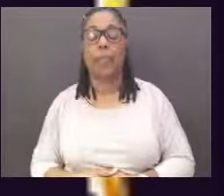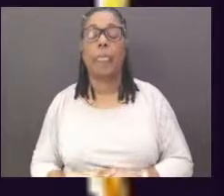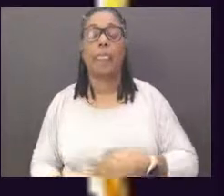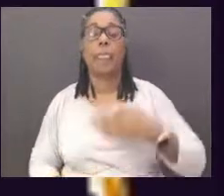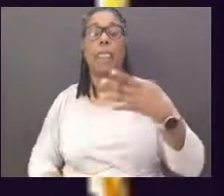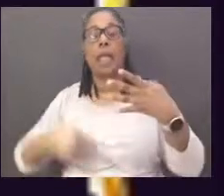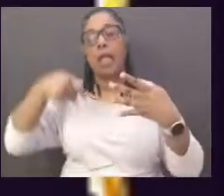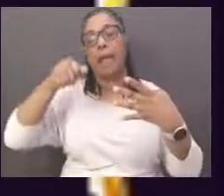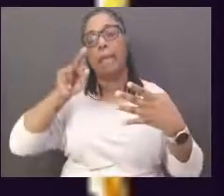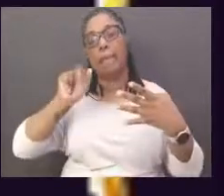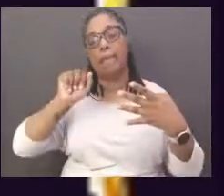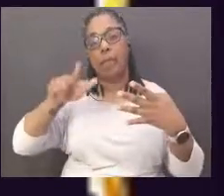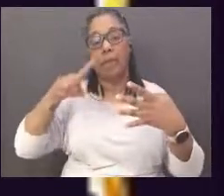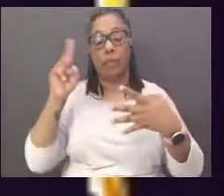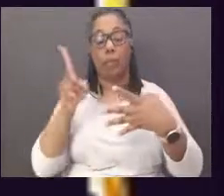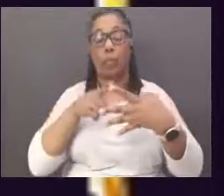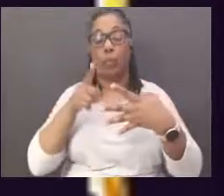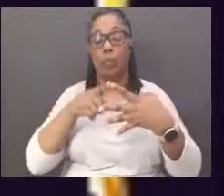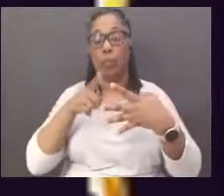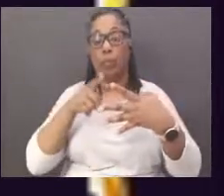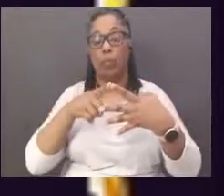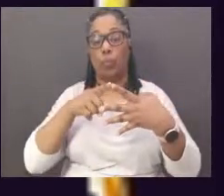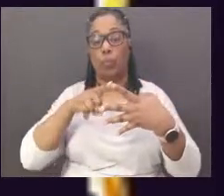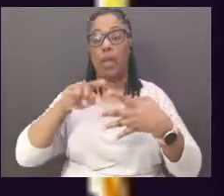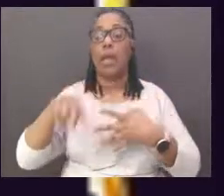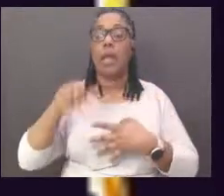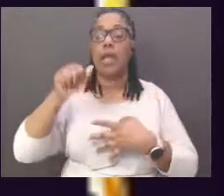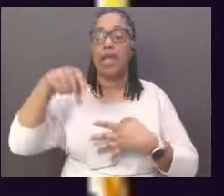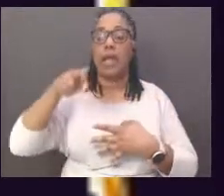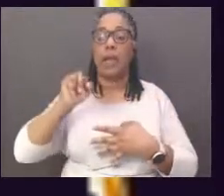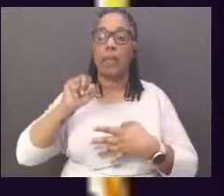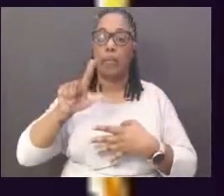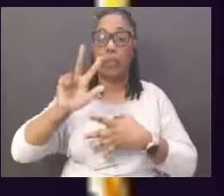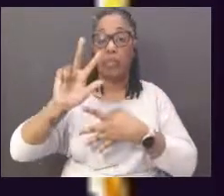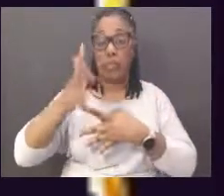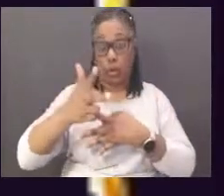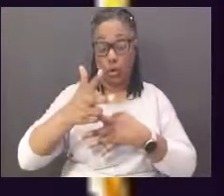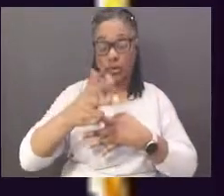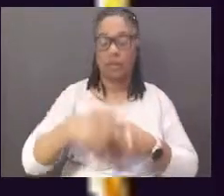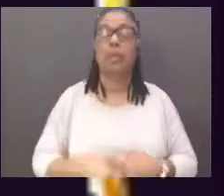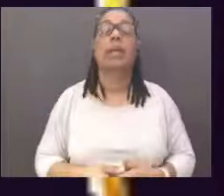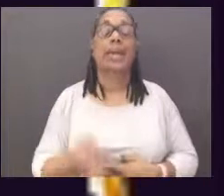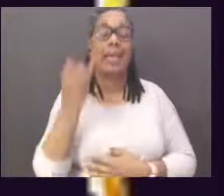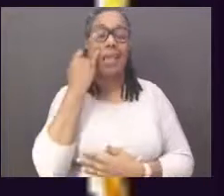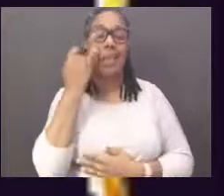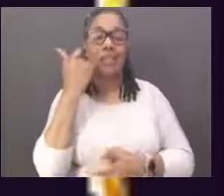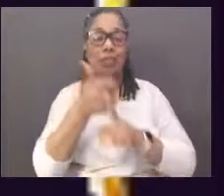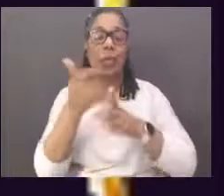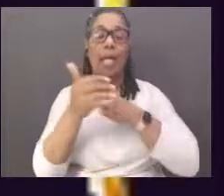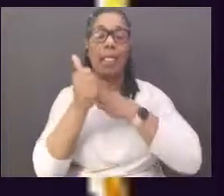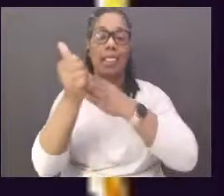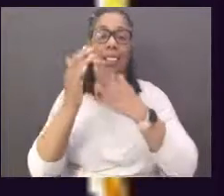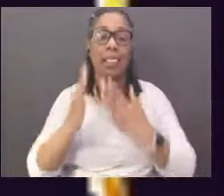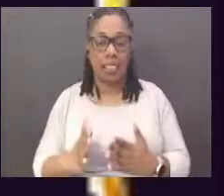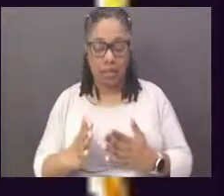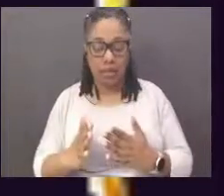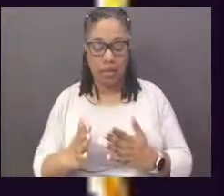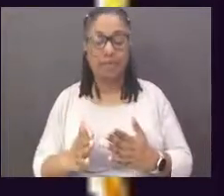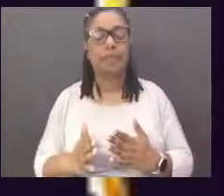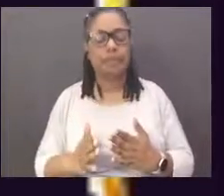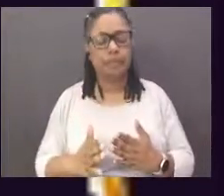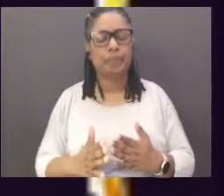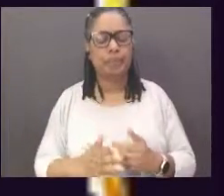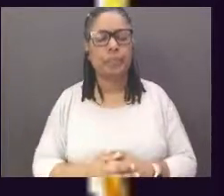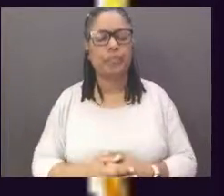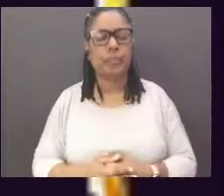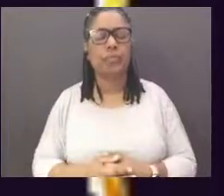we're asking that all leaders, you may self-define as a leader and bring your families. We're asking that you might bring the